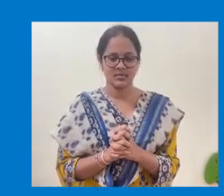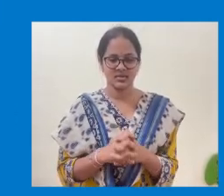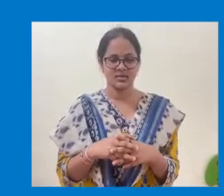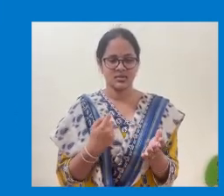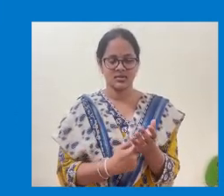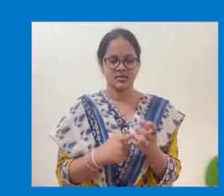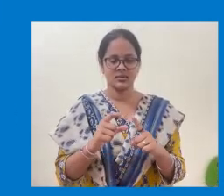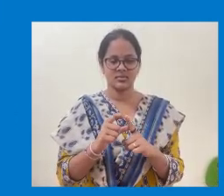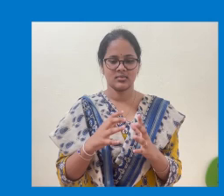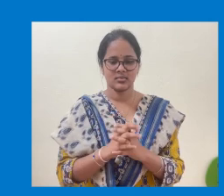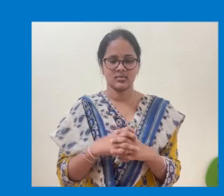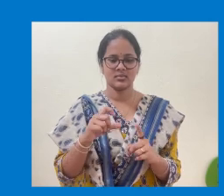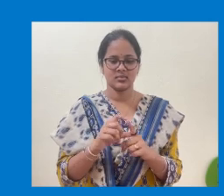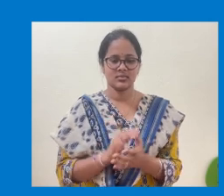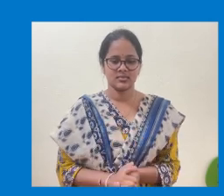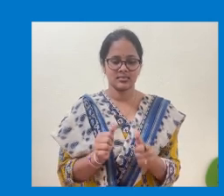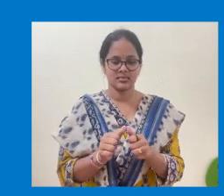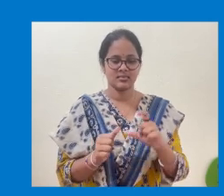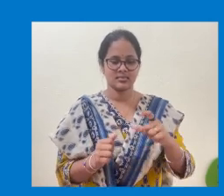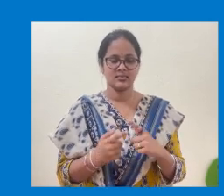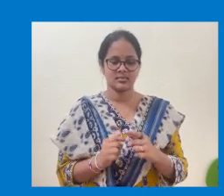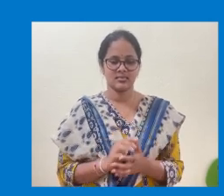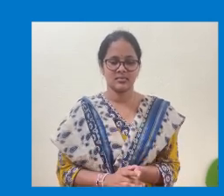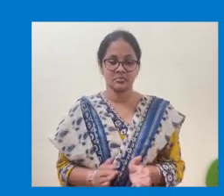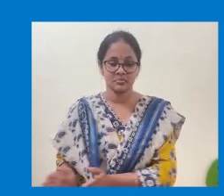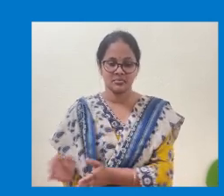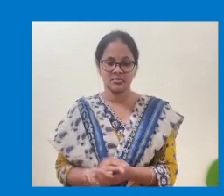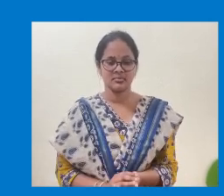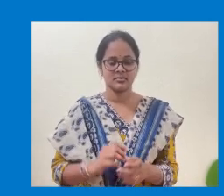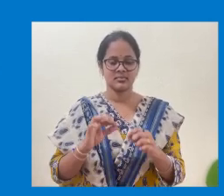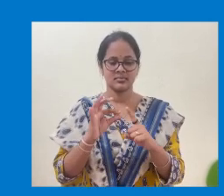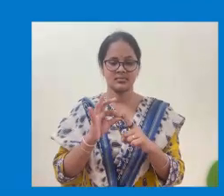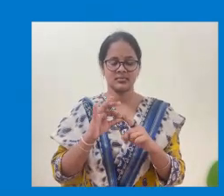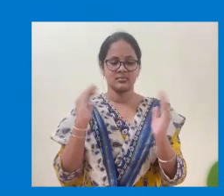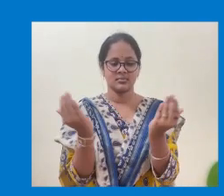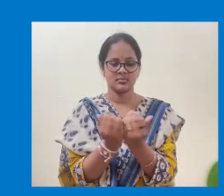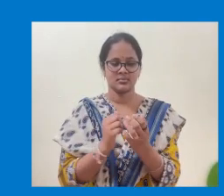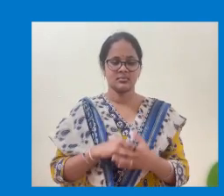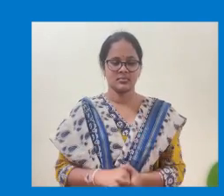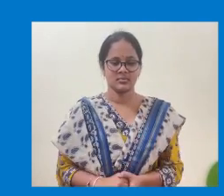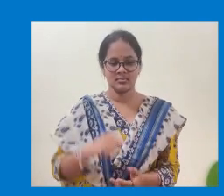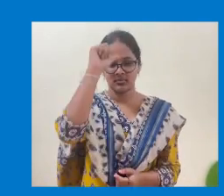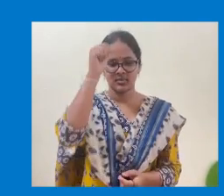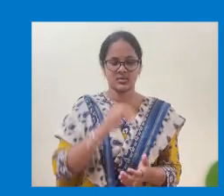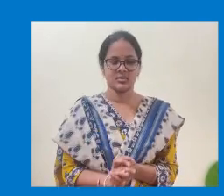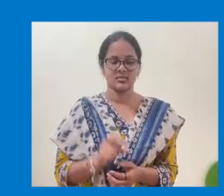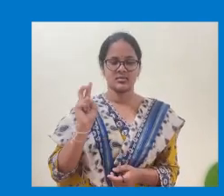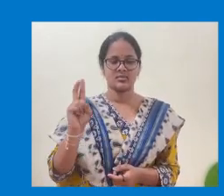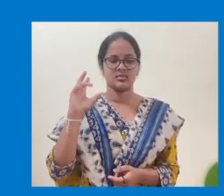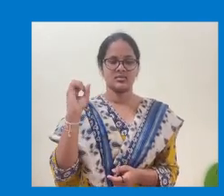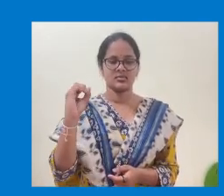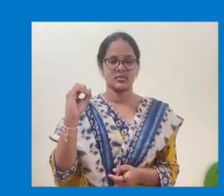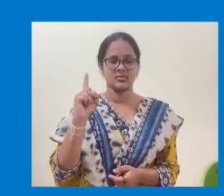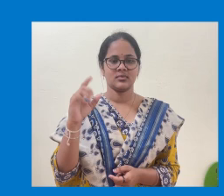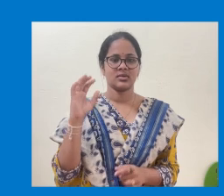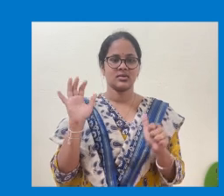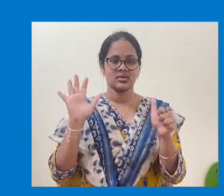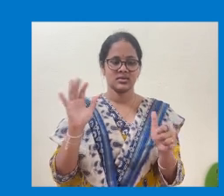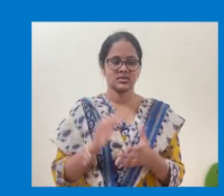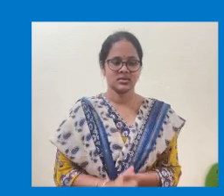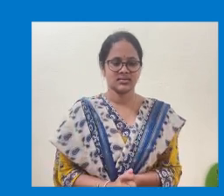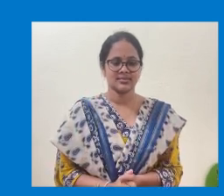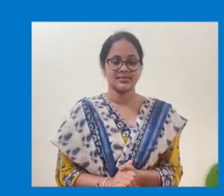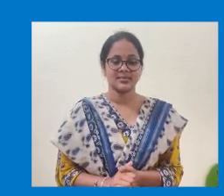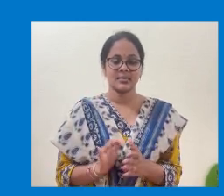disabilities have the right to go to school and get support. Job opportunities. Reservation in government jobs for persons